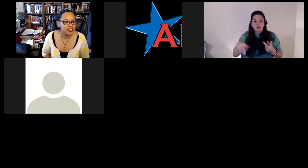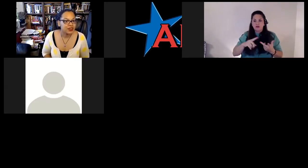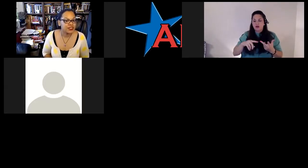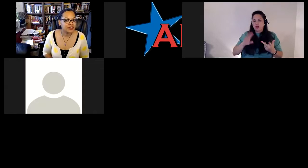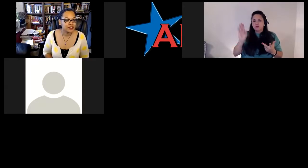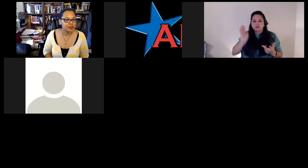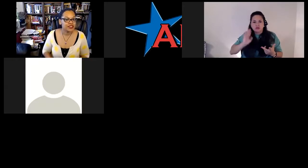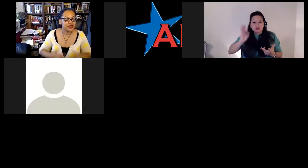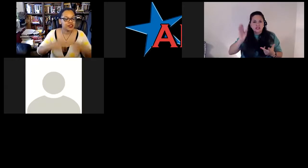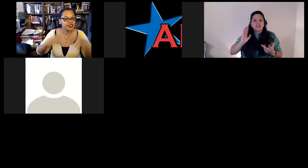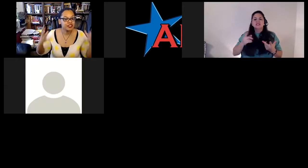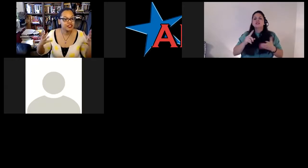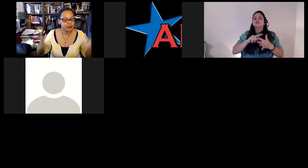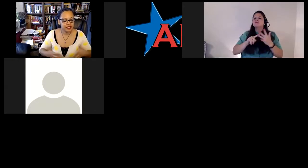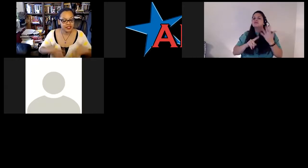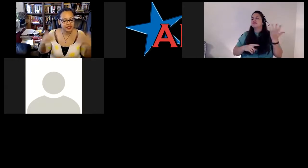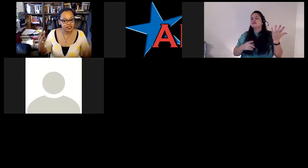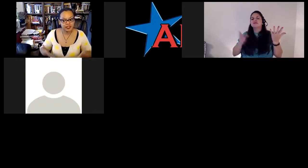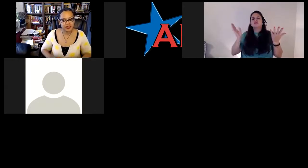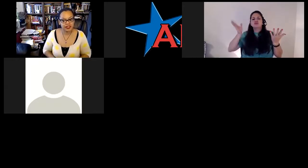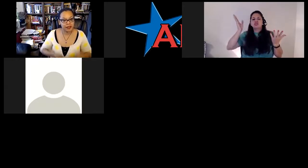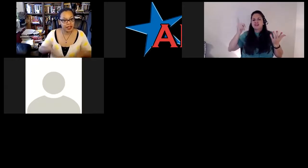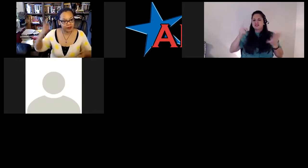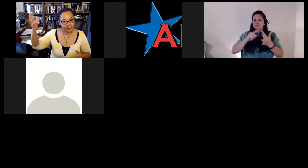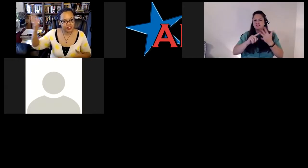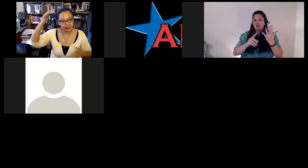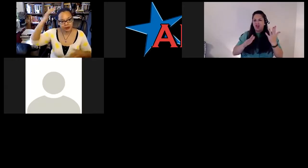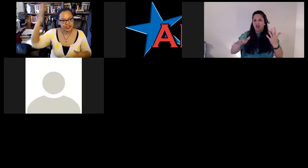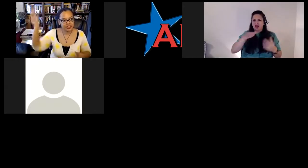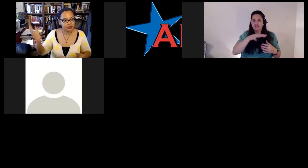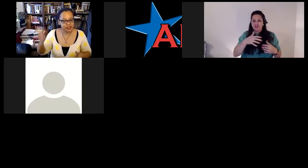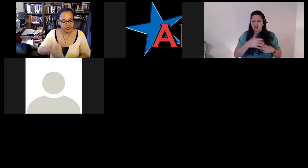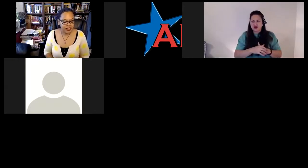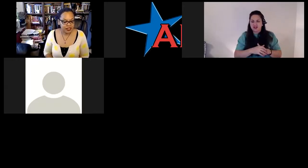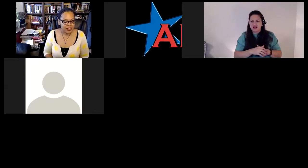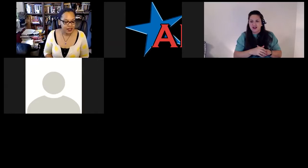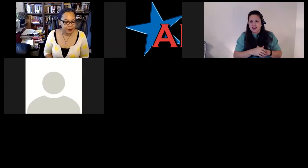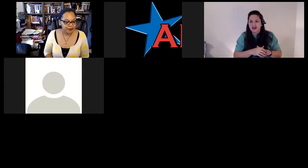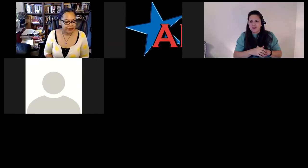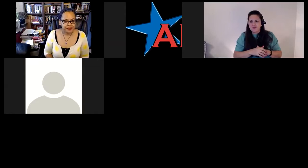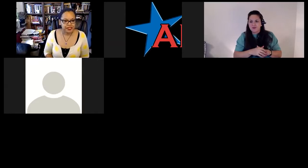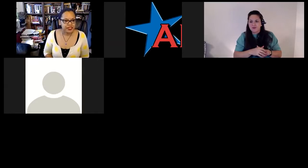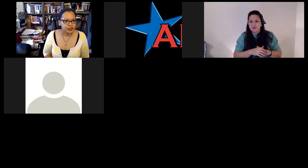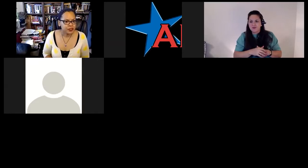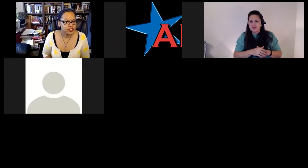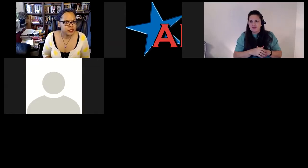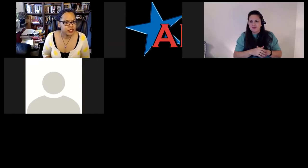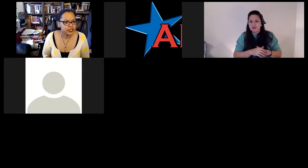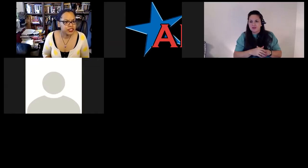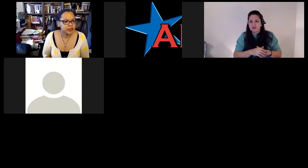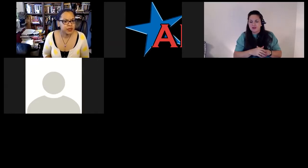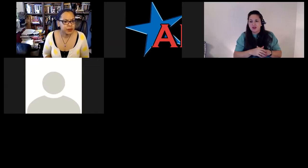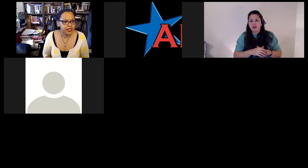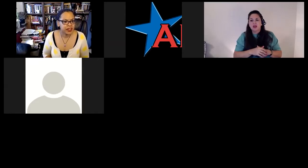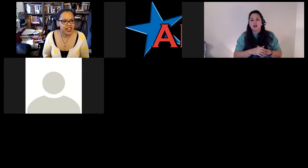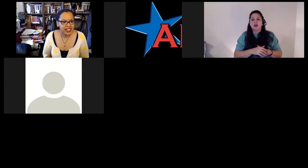Brooklyn, all these different sort of places, all these other sort of places, and there's other places. I'm from the East Coast, I'm always thinking these places. Children